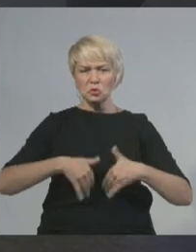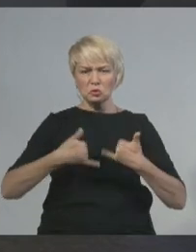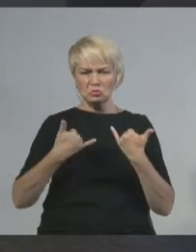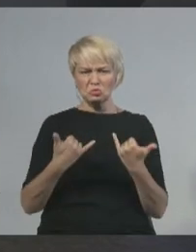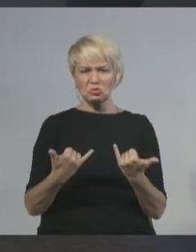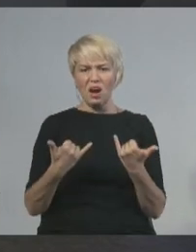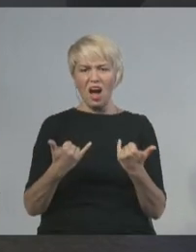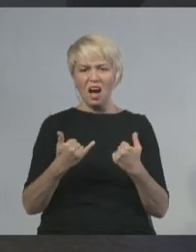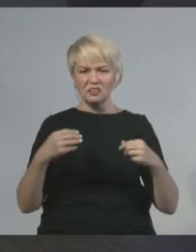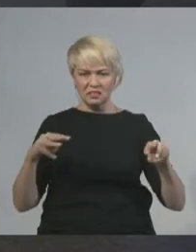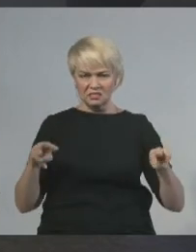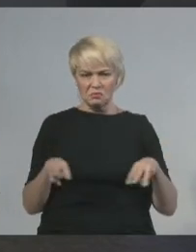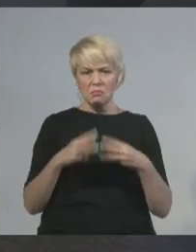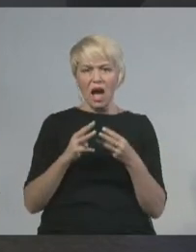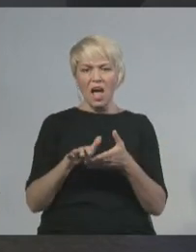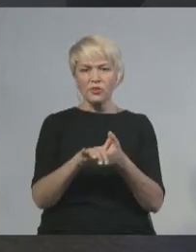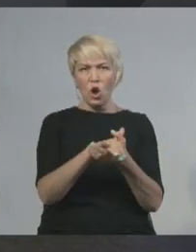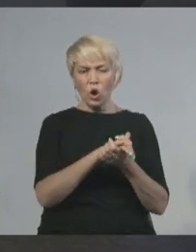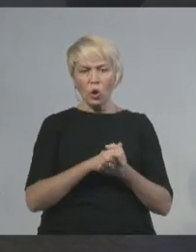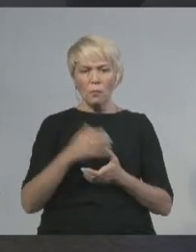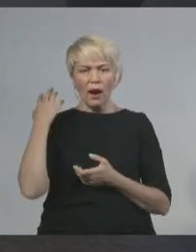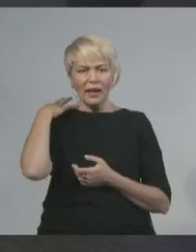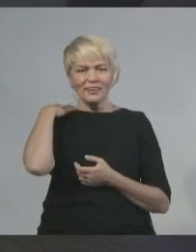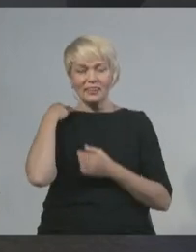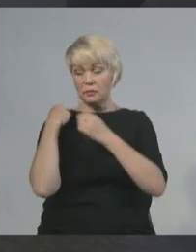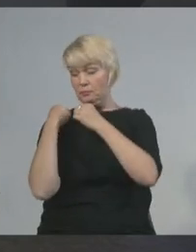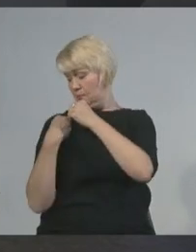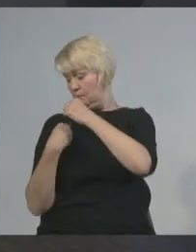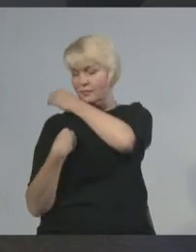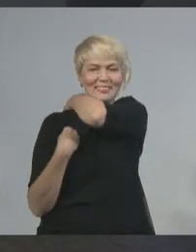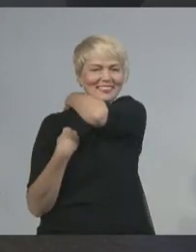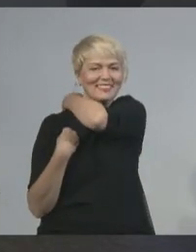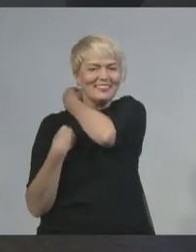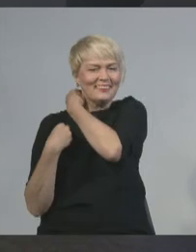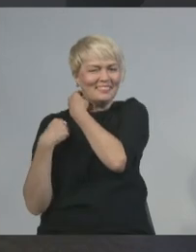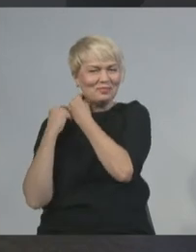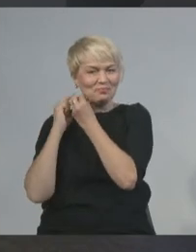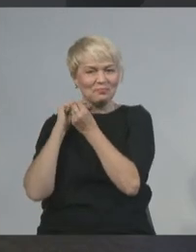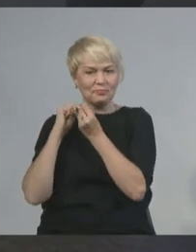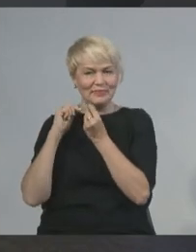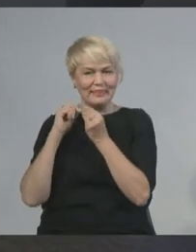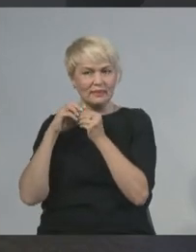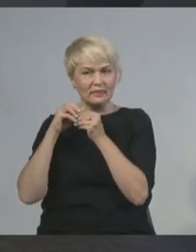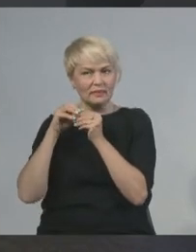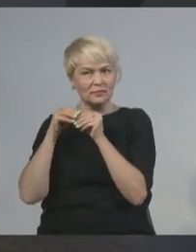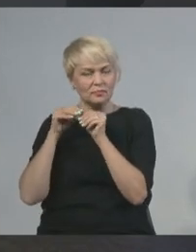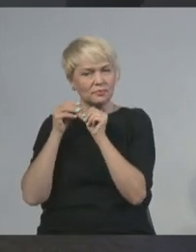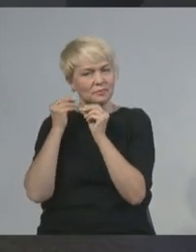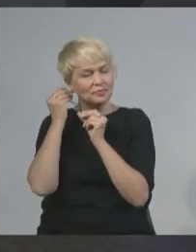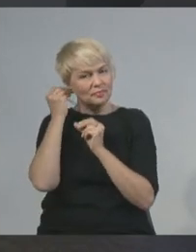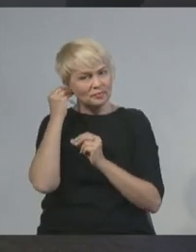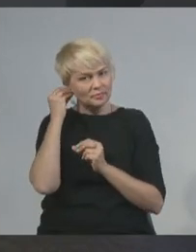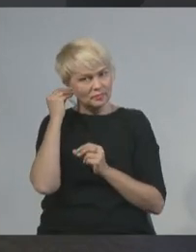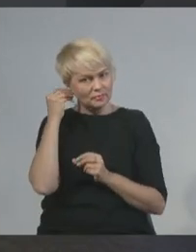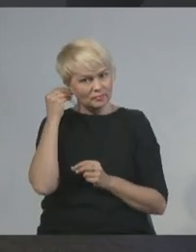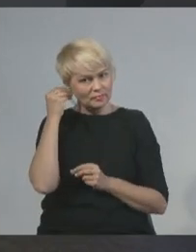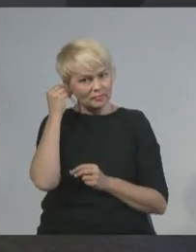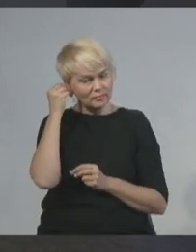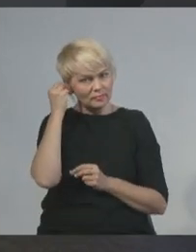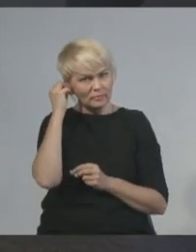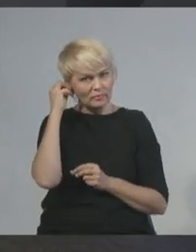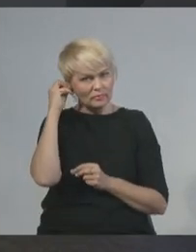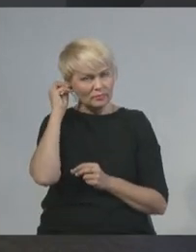experts in building modern media companies what is your opinion other key challenges and key